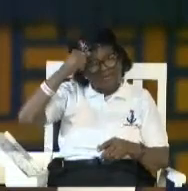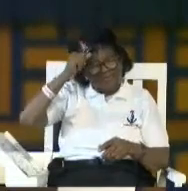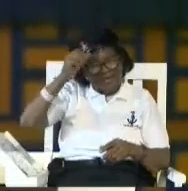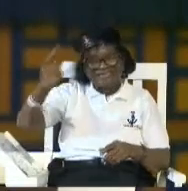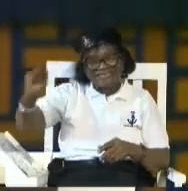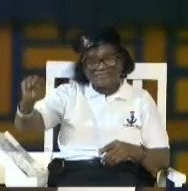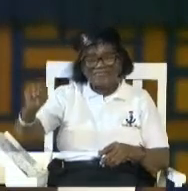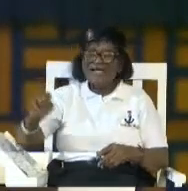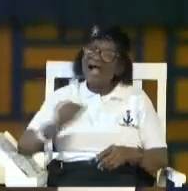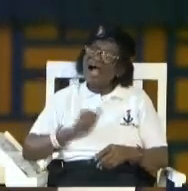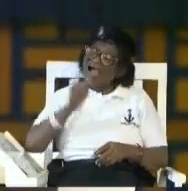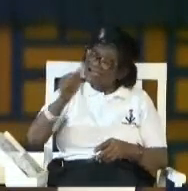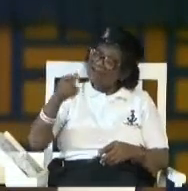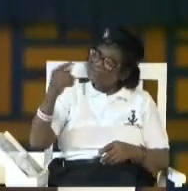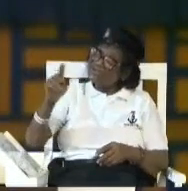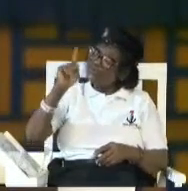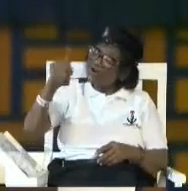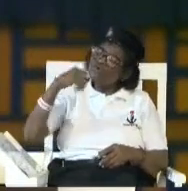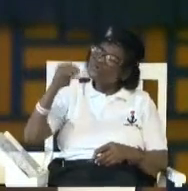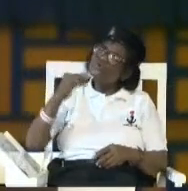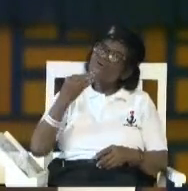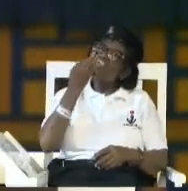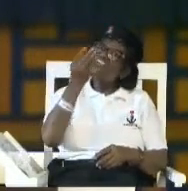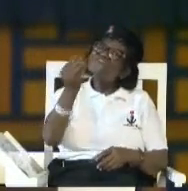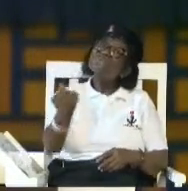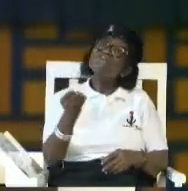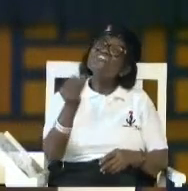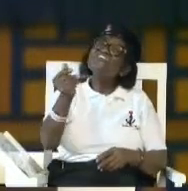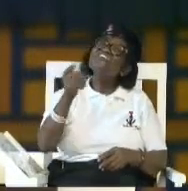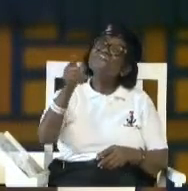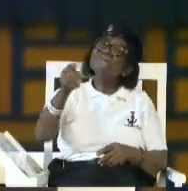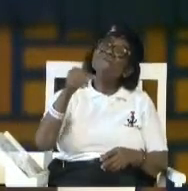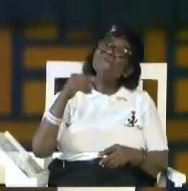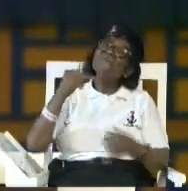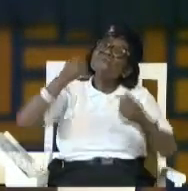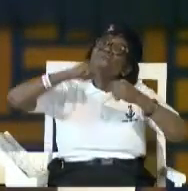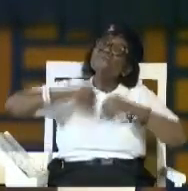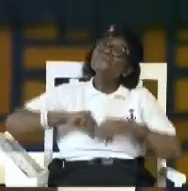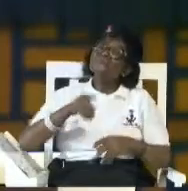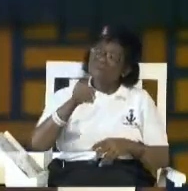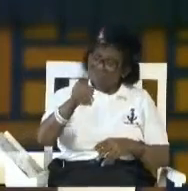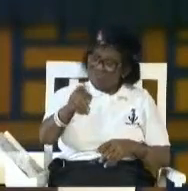"I'm the one who was feeding you. I'm the one who was clothing you."